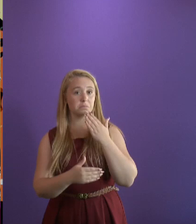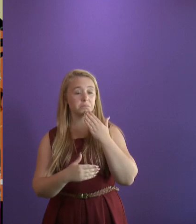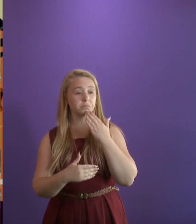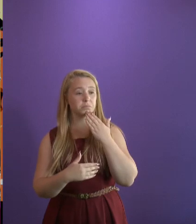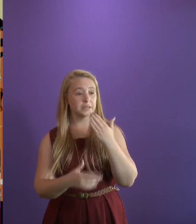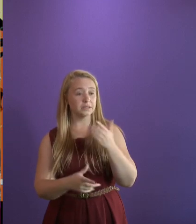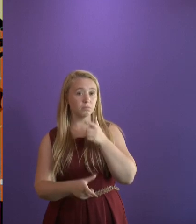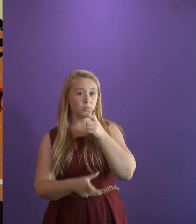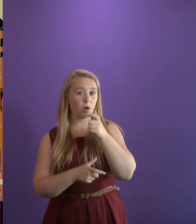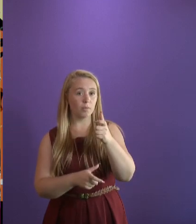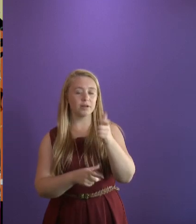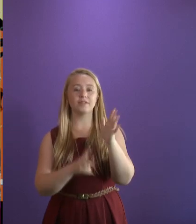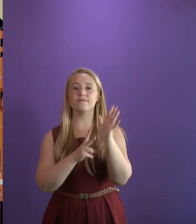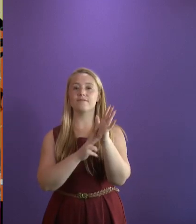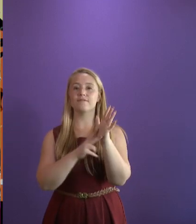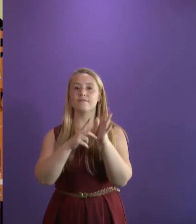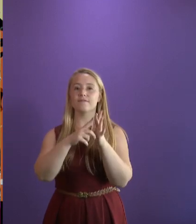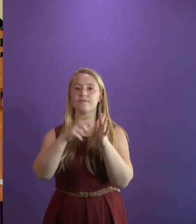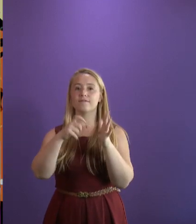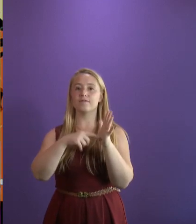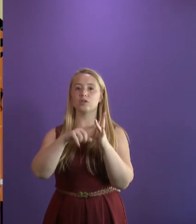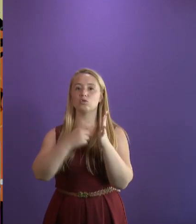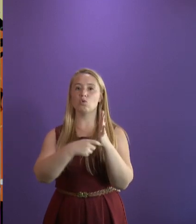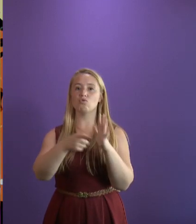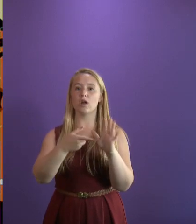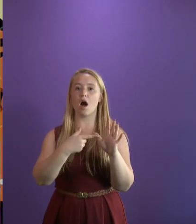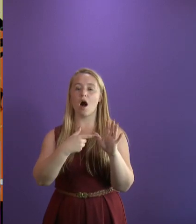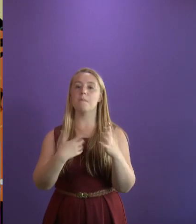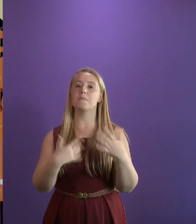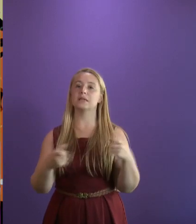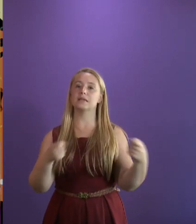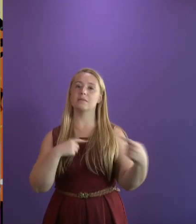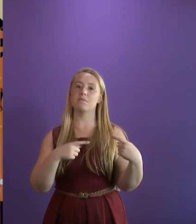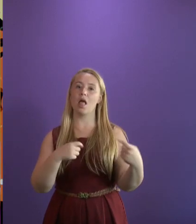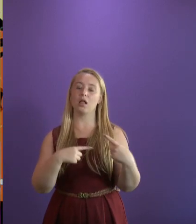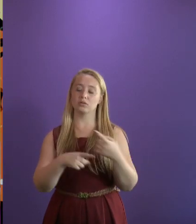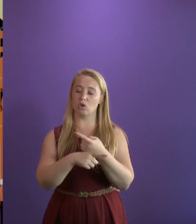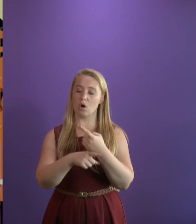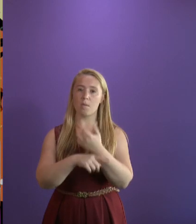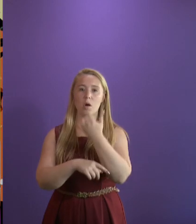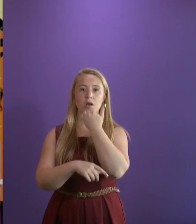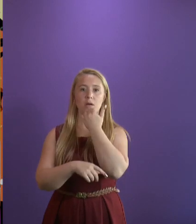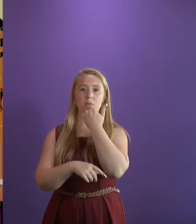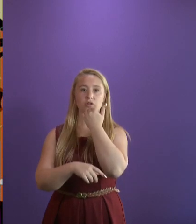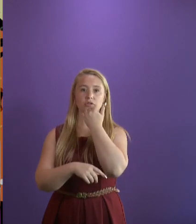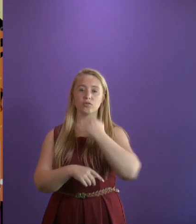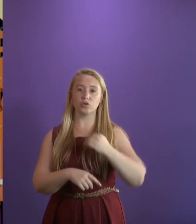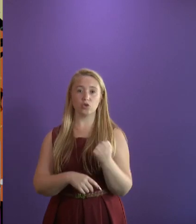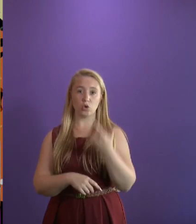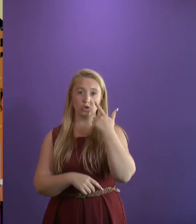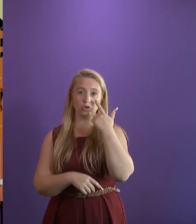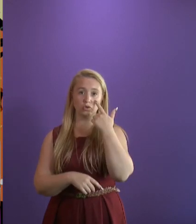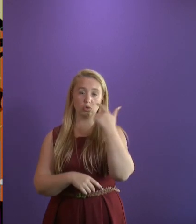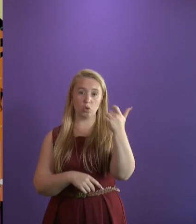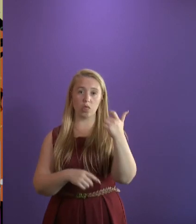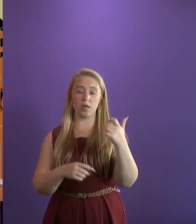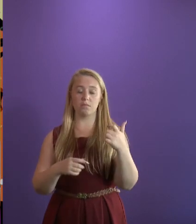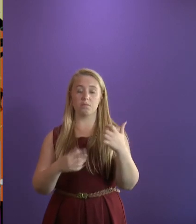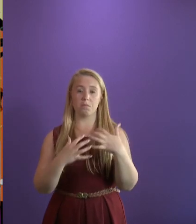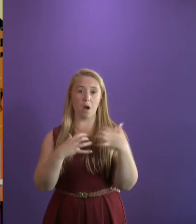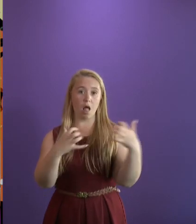question in from Victoria by email saying that the number of elected members of Scottish Youth Parliament identifying as women